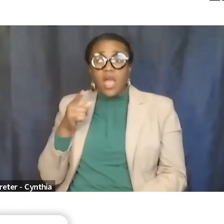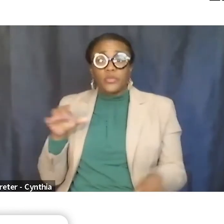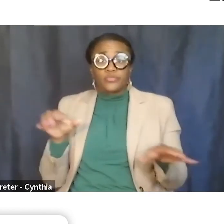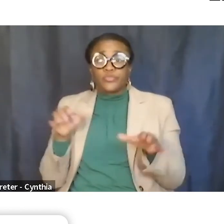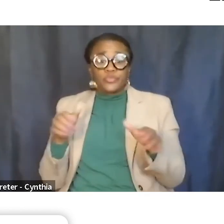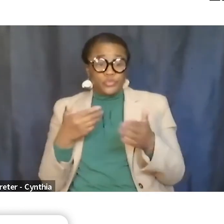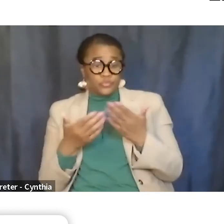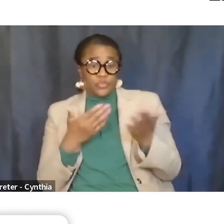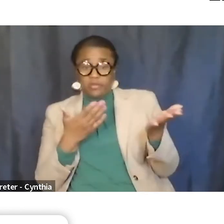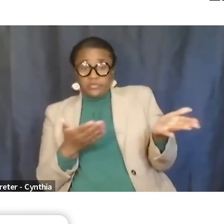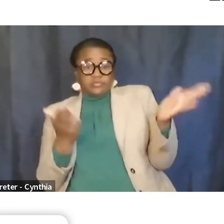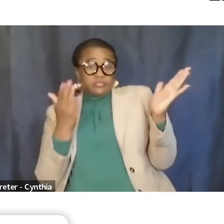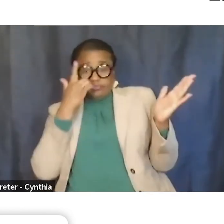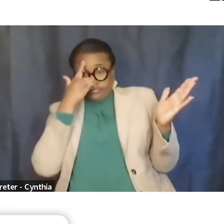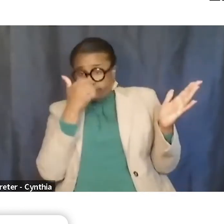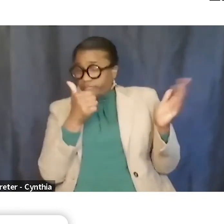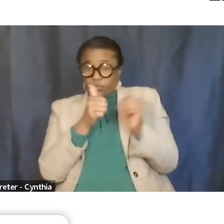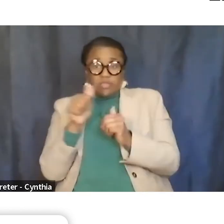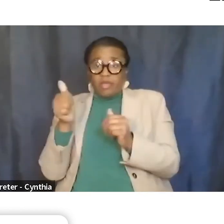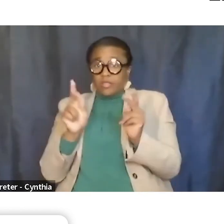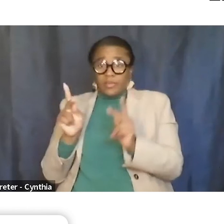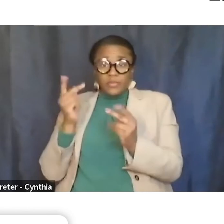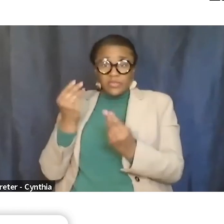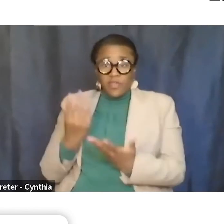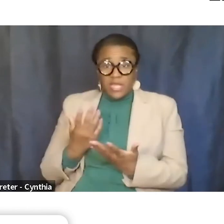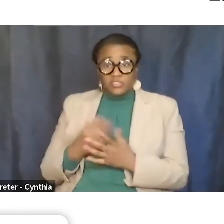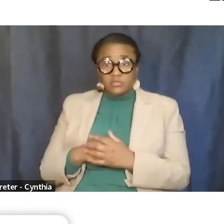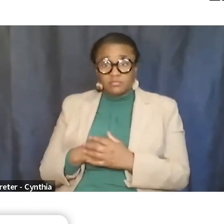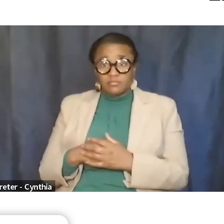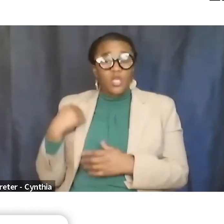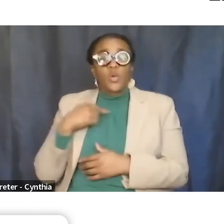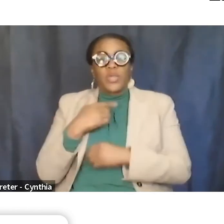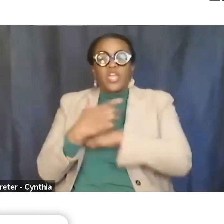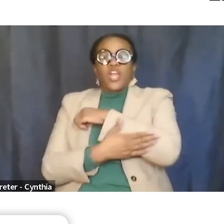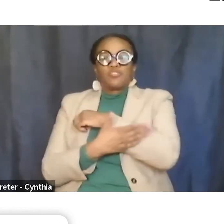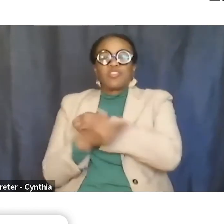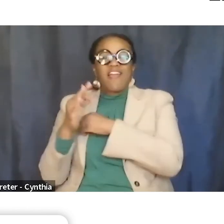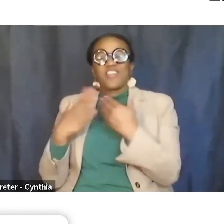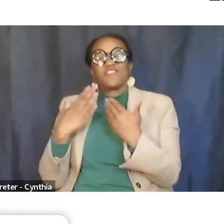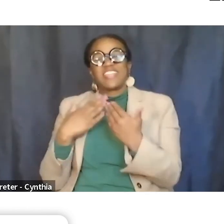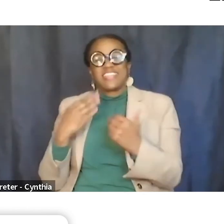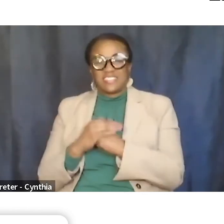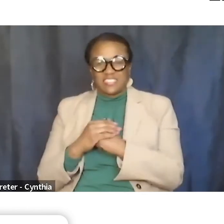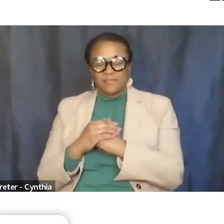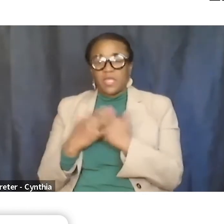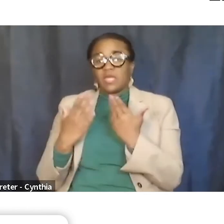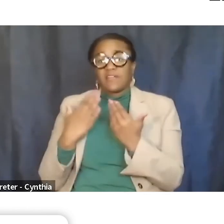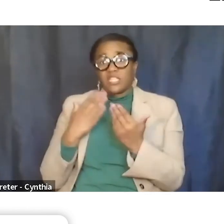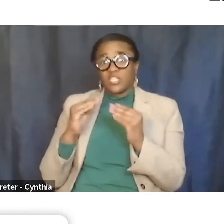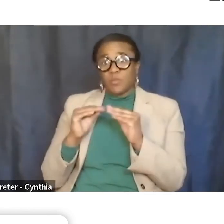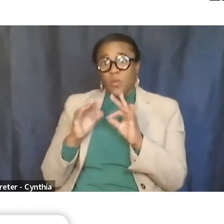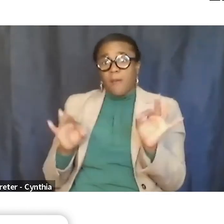the country of convenience. And we uphold convenience over over